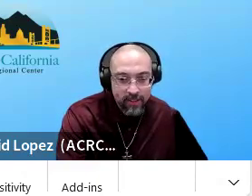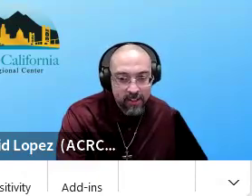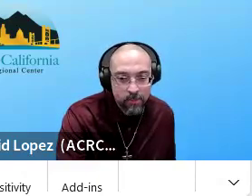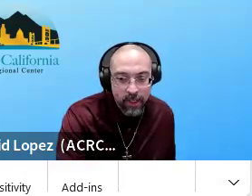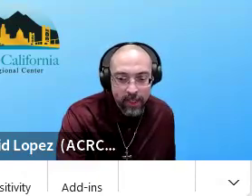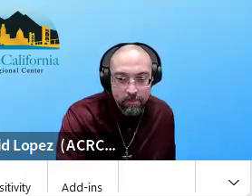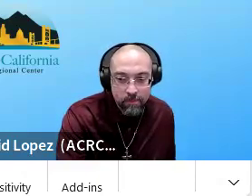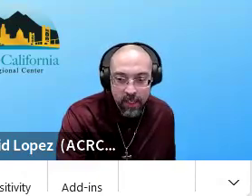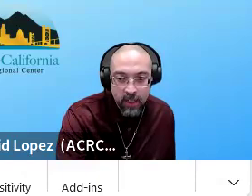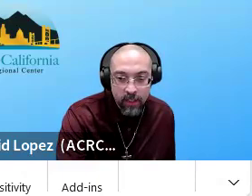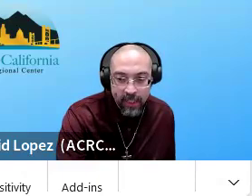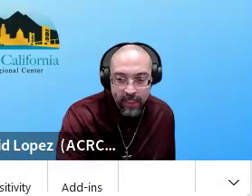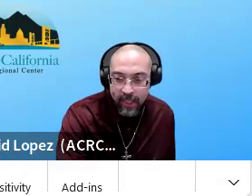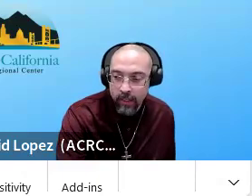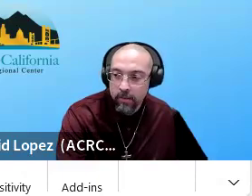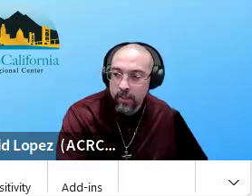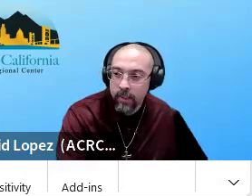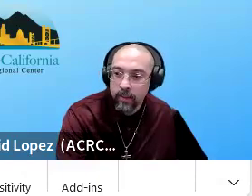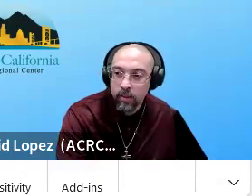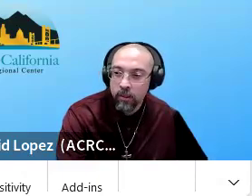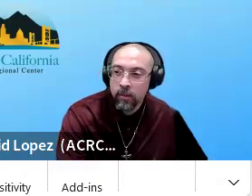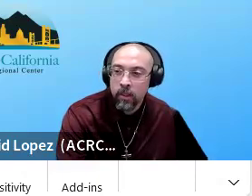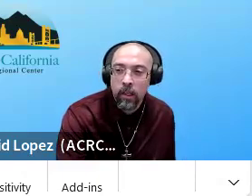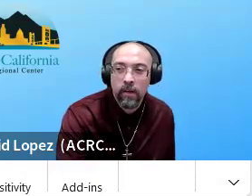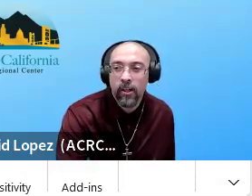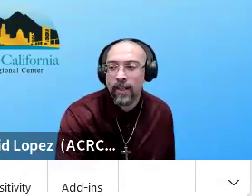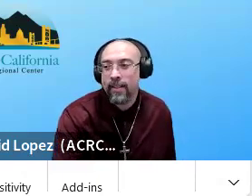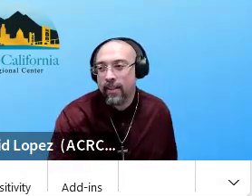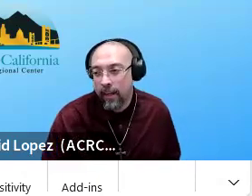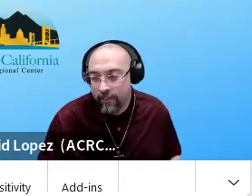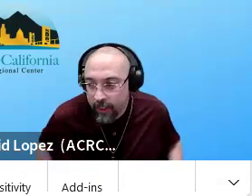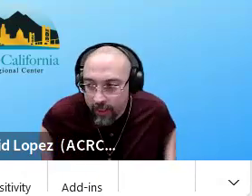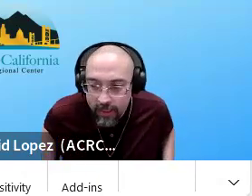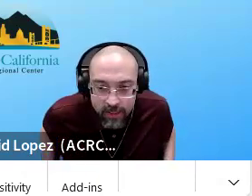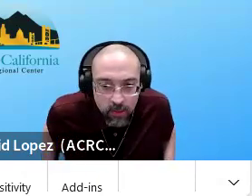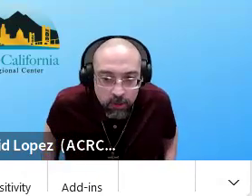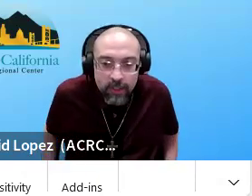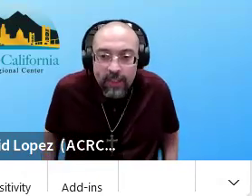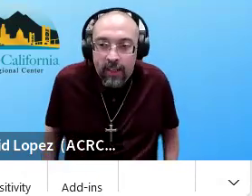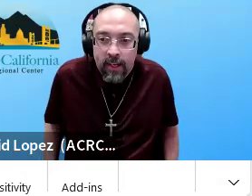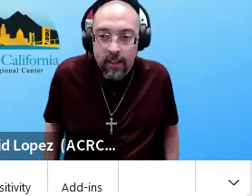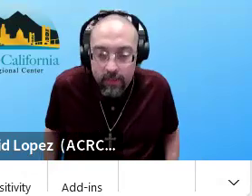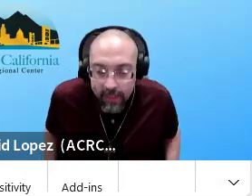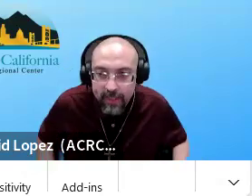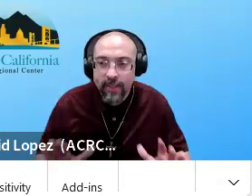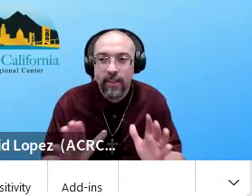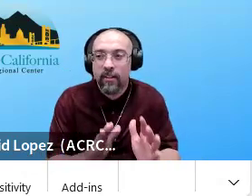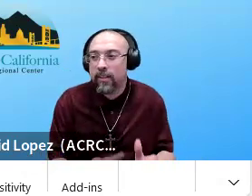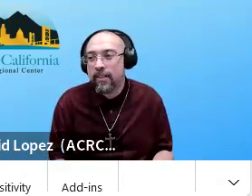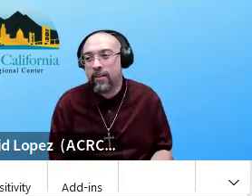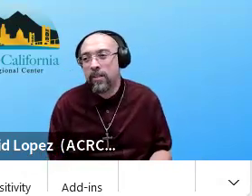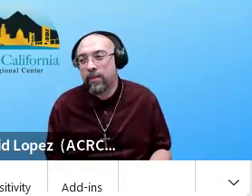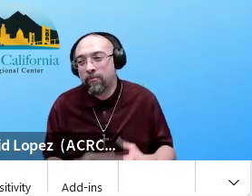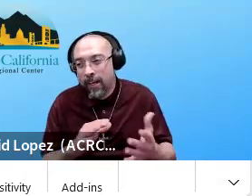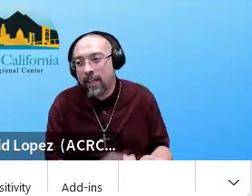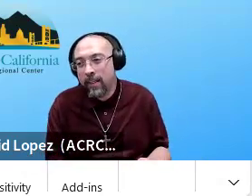someone accesses my money and accounts? A lot of our clients, I feel that this is where they get stuck in